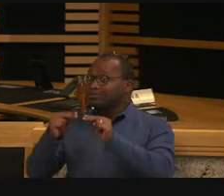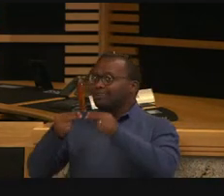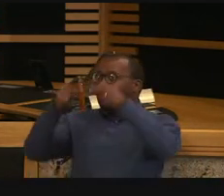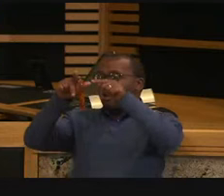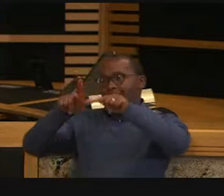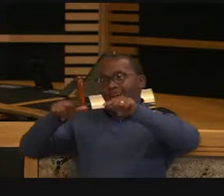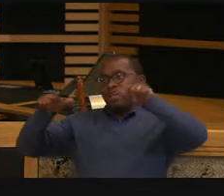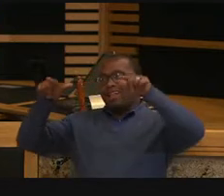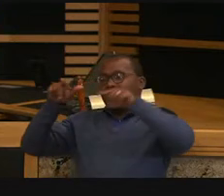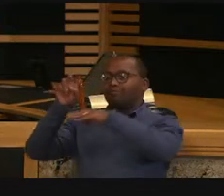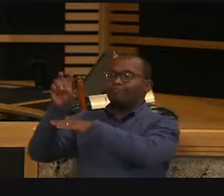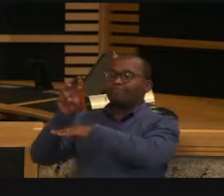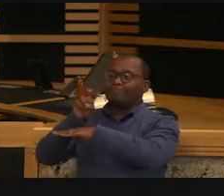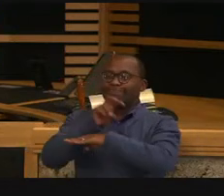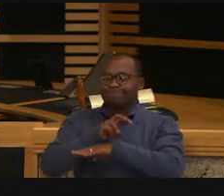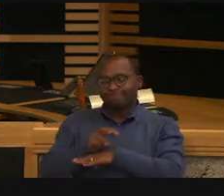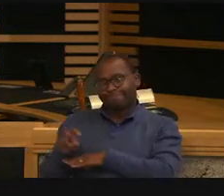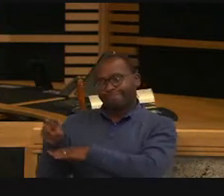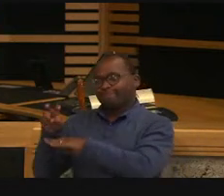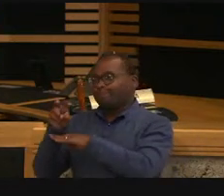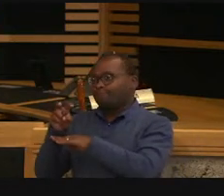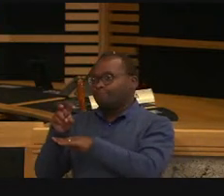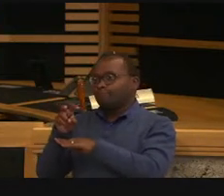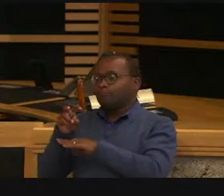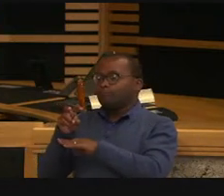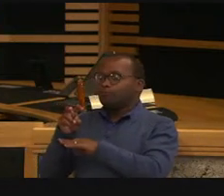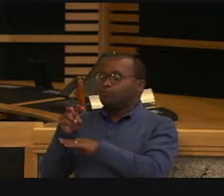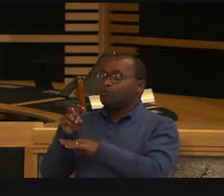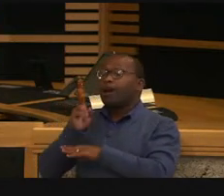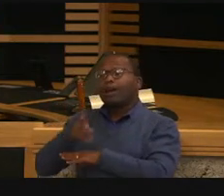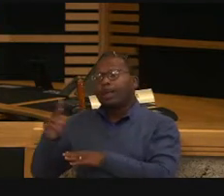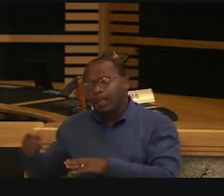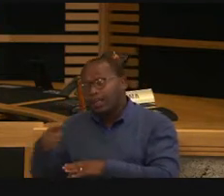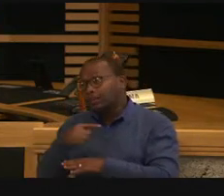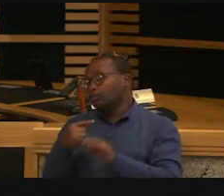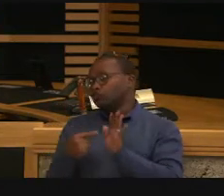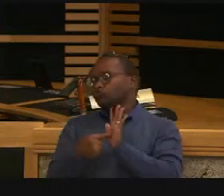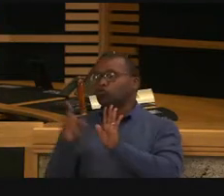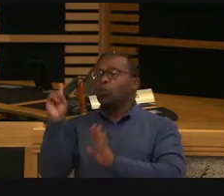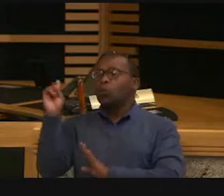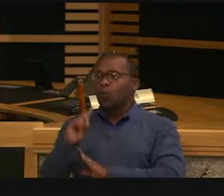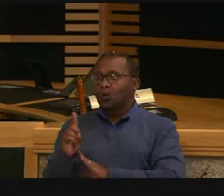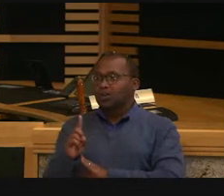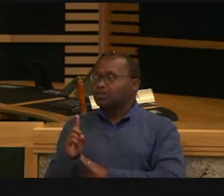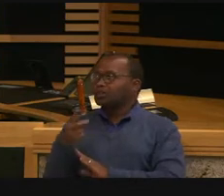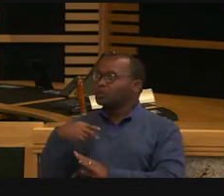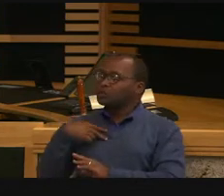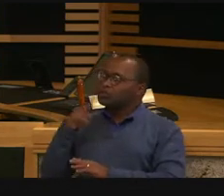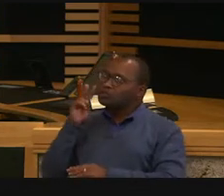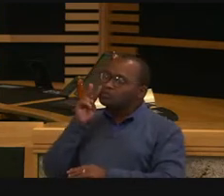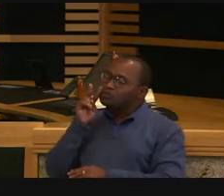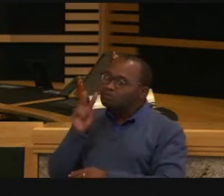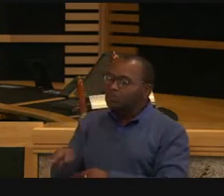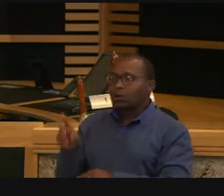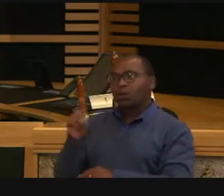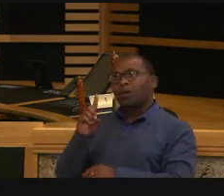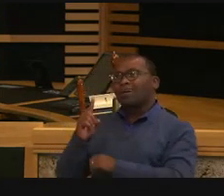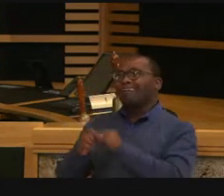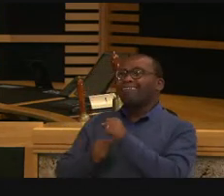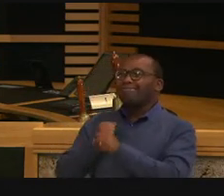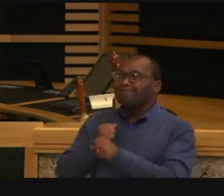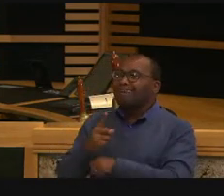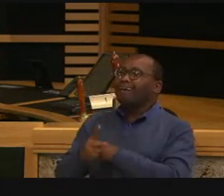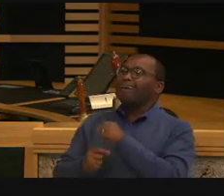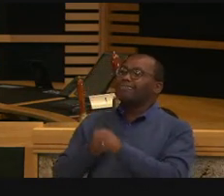serious management and operational constraints, with most findings in this report being repetitive year after